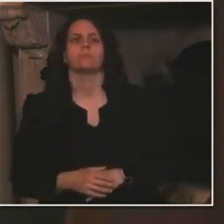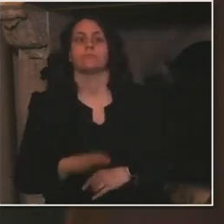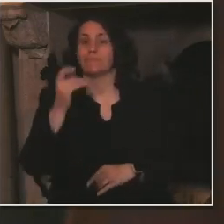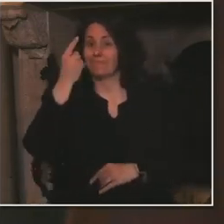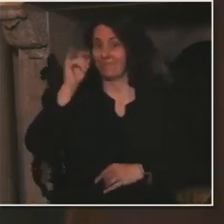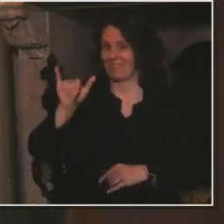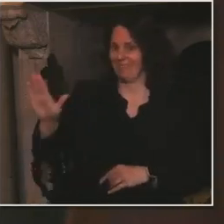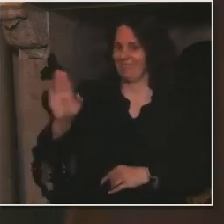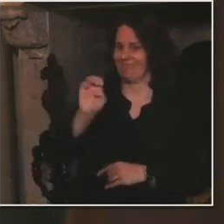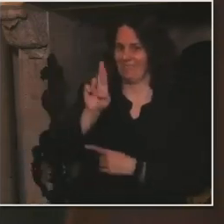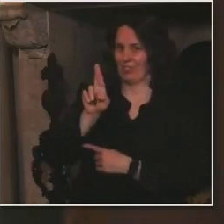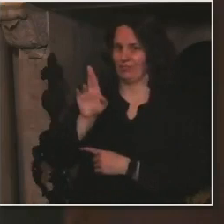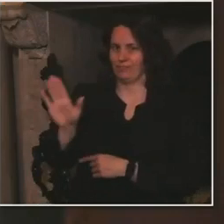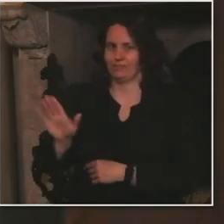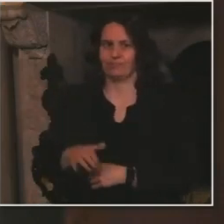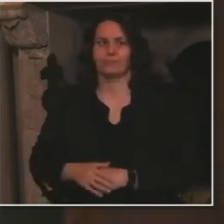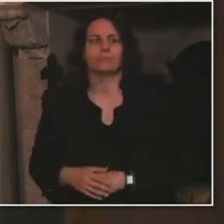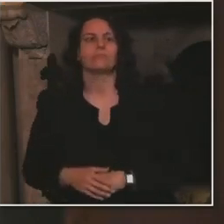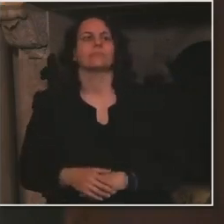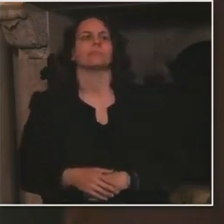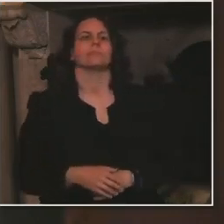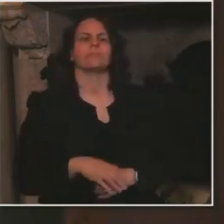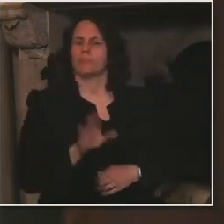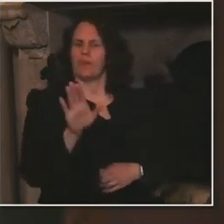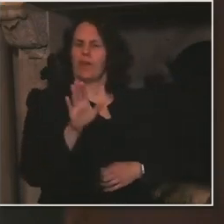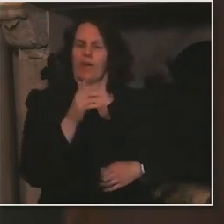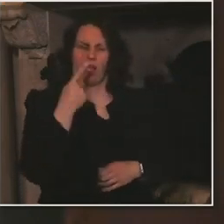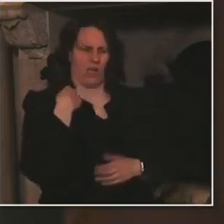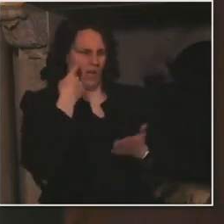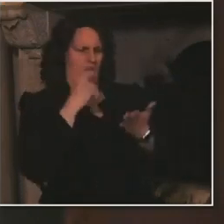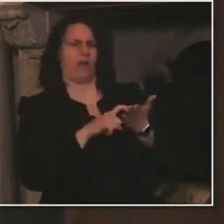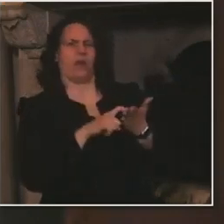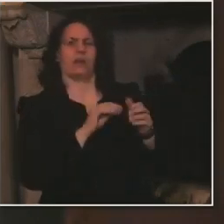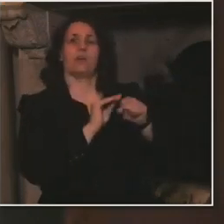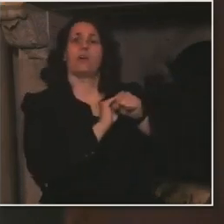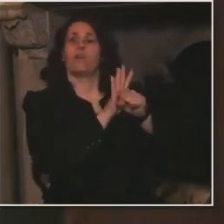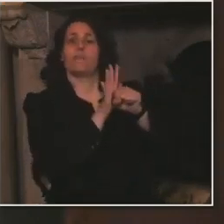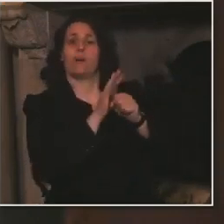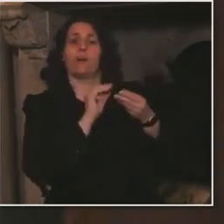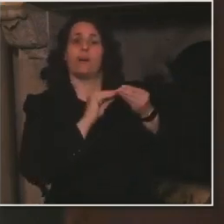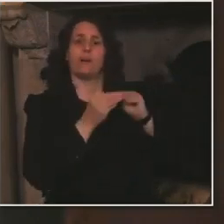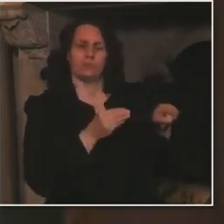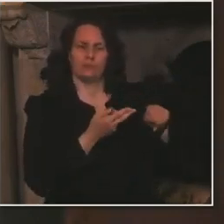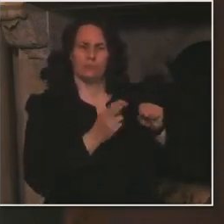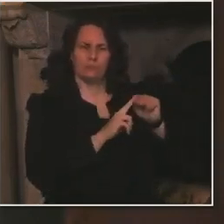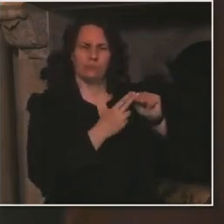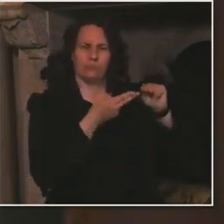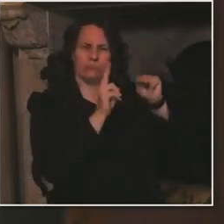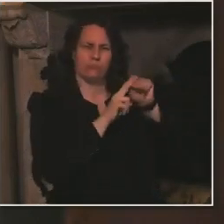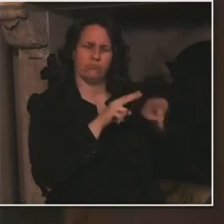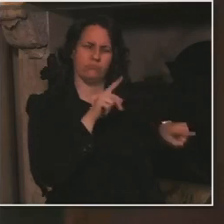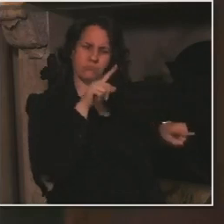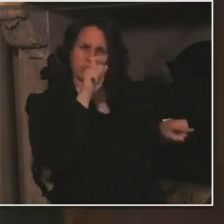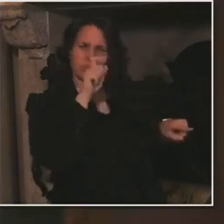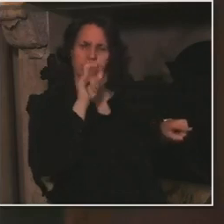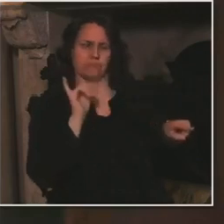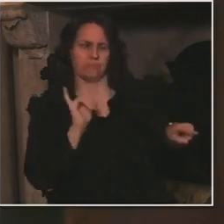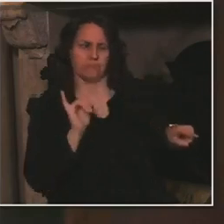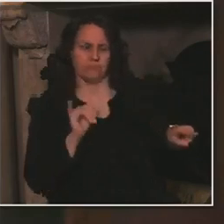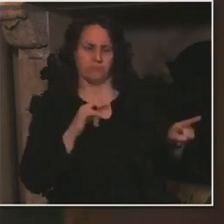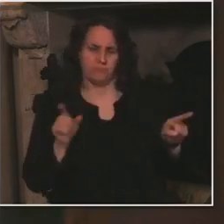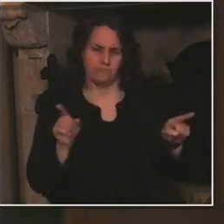percentage of positive cases out of the total number of tests, which currently is showing an upward trajectory.